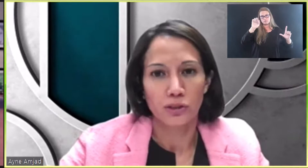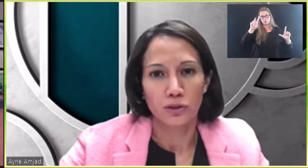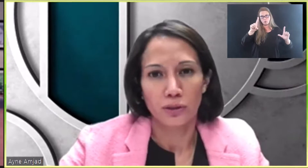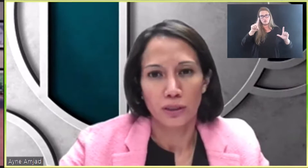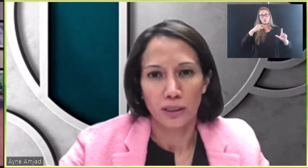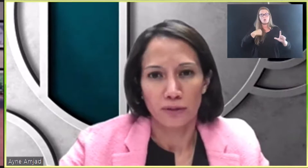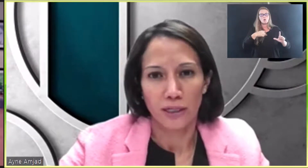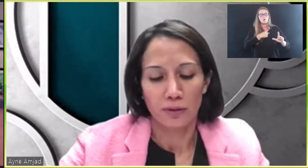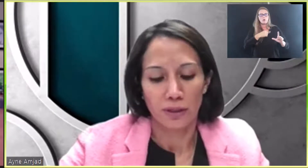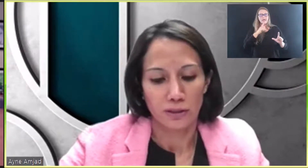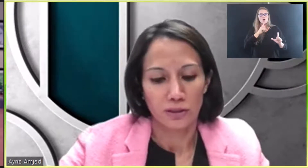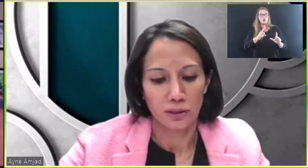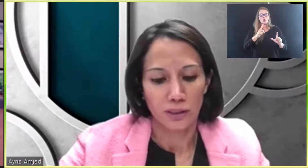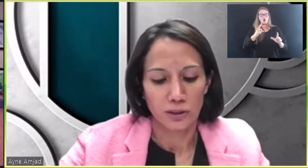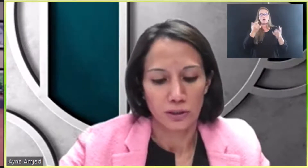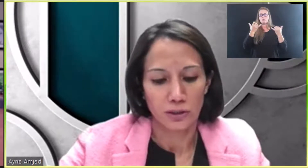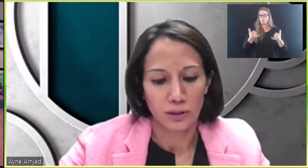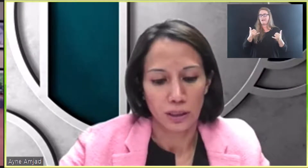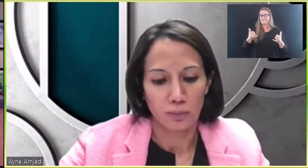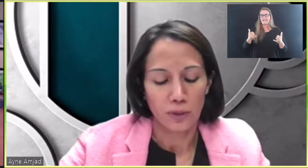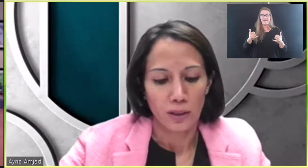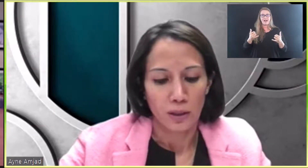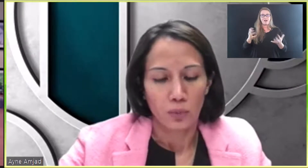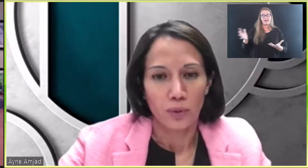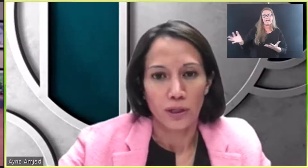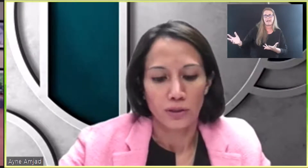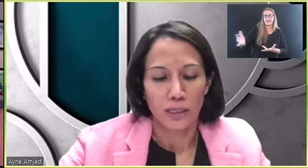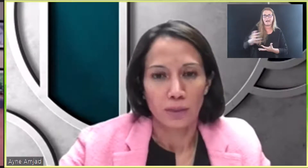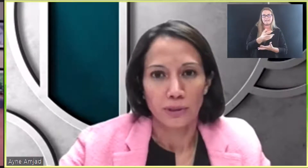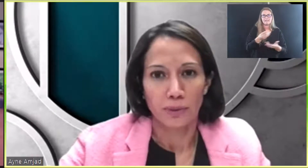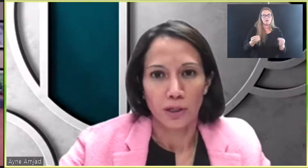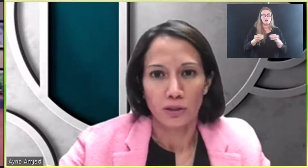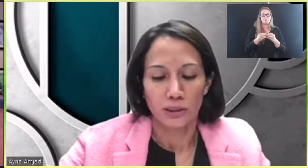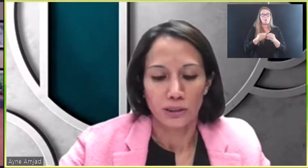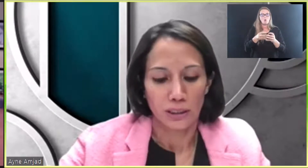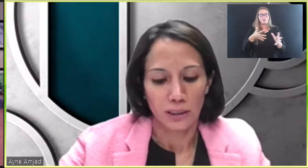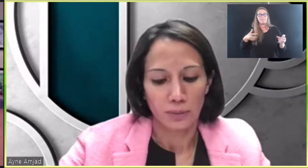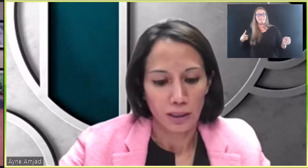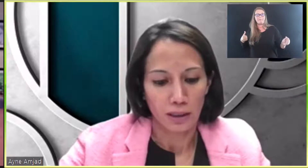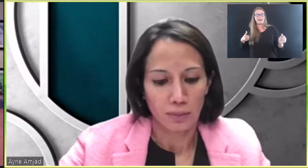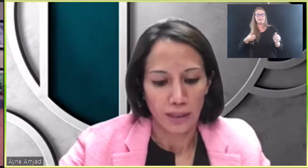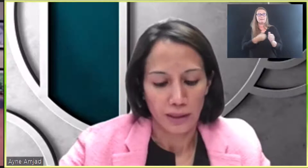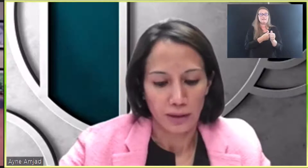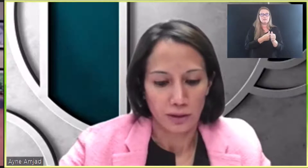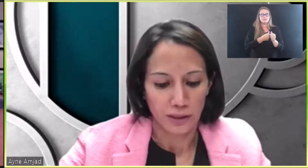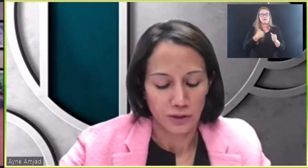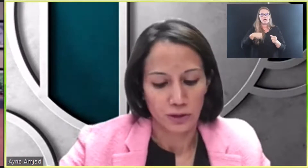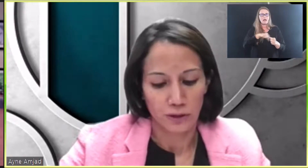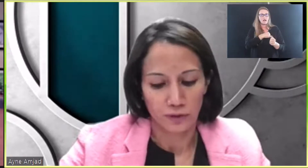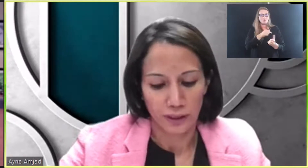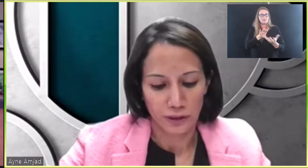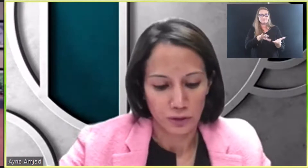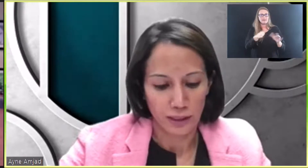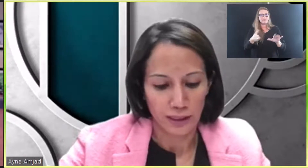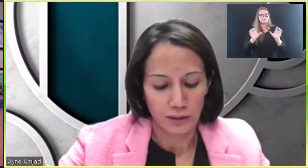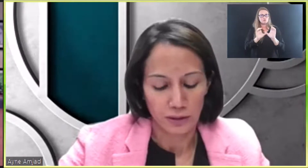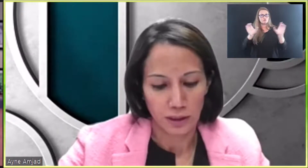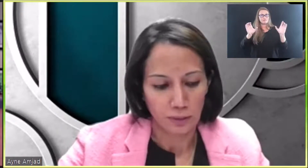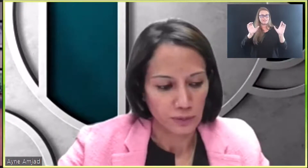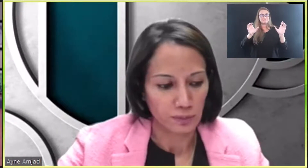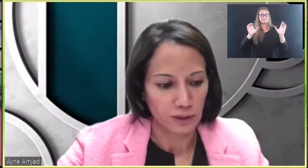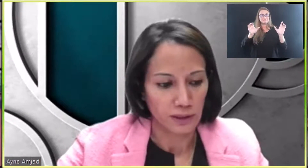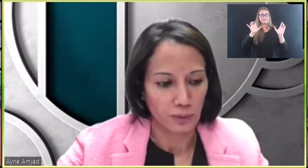we are still doing a lot of data reconciliations with our epidemiology team and our death certificates. So that